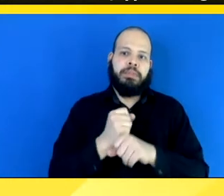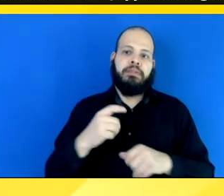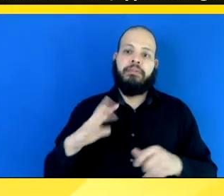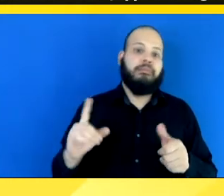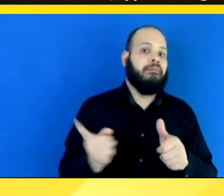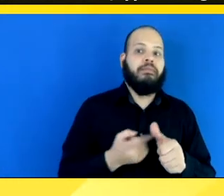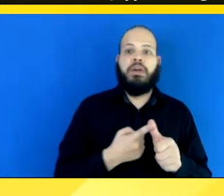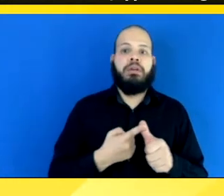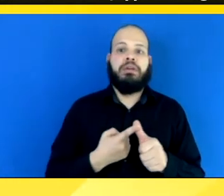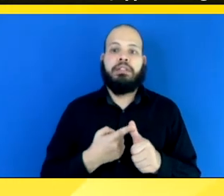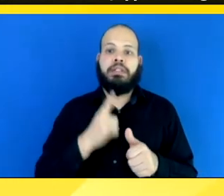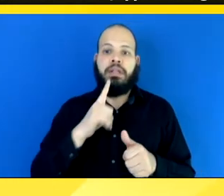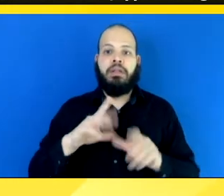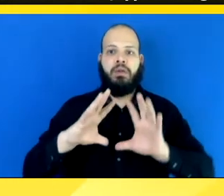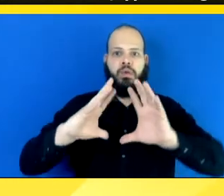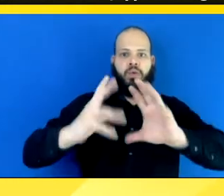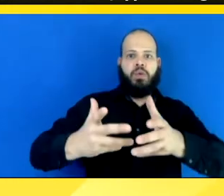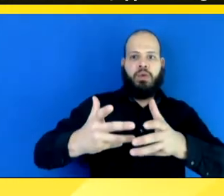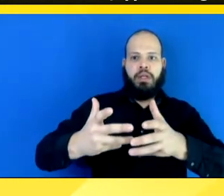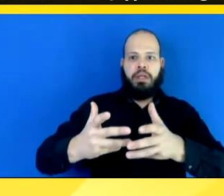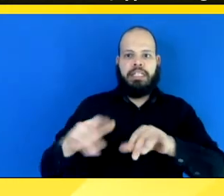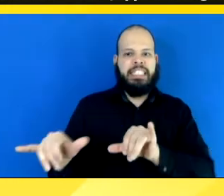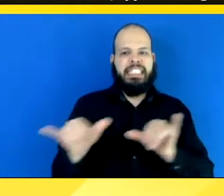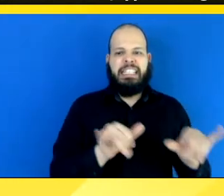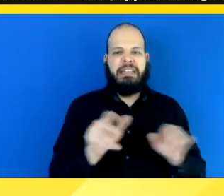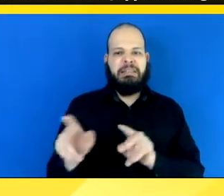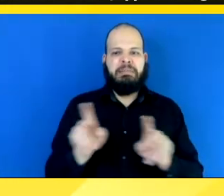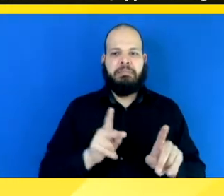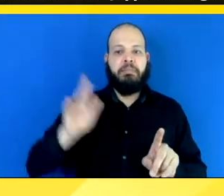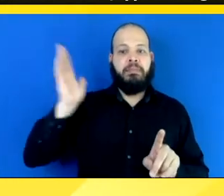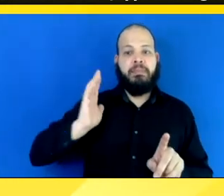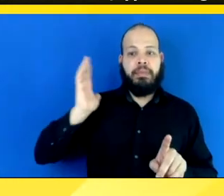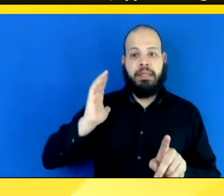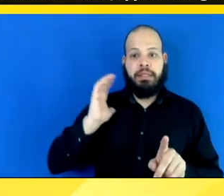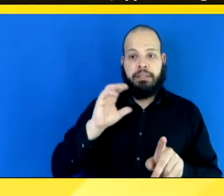This is the world. Bessemer is not ourselves.